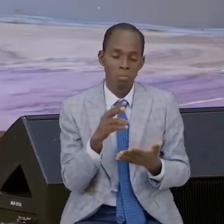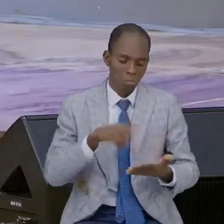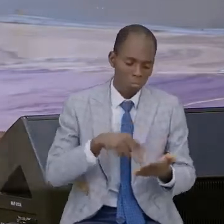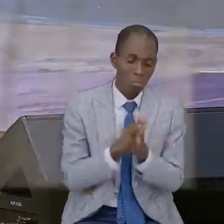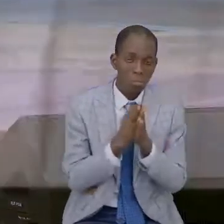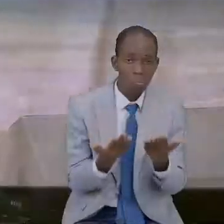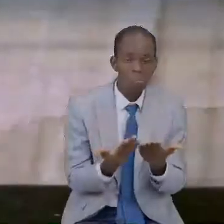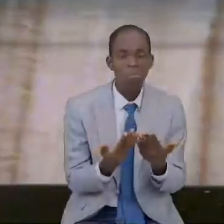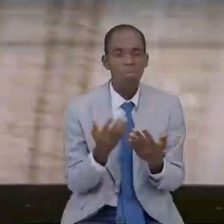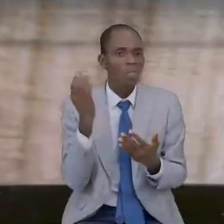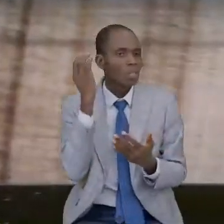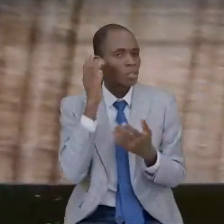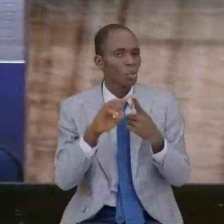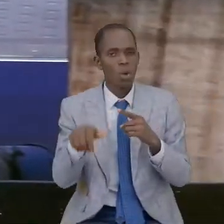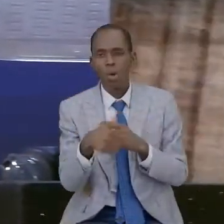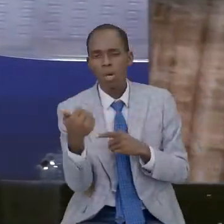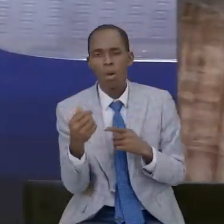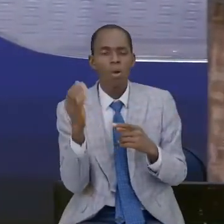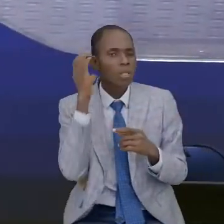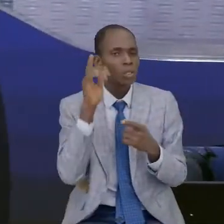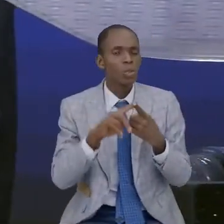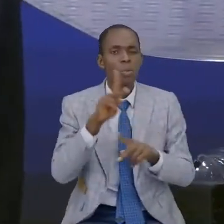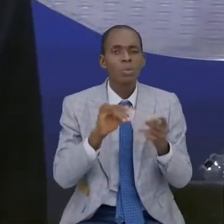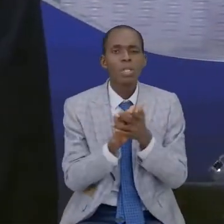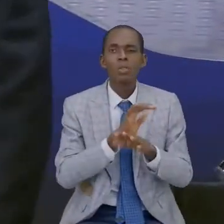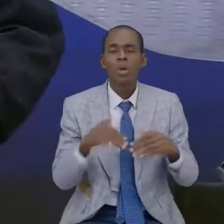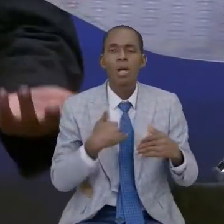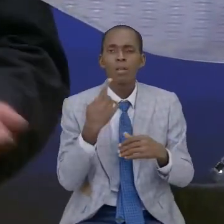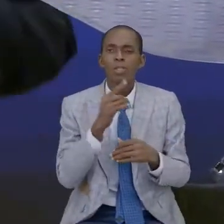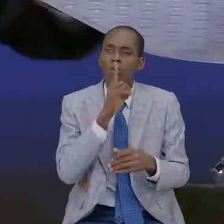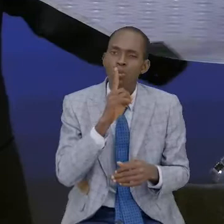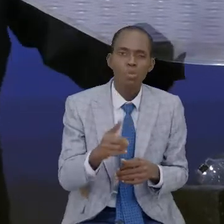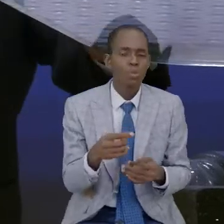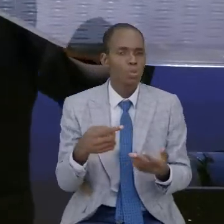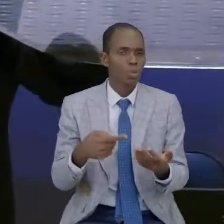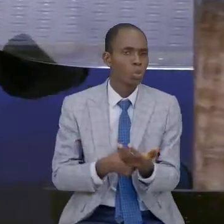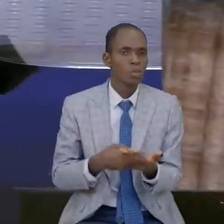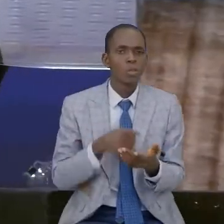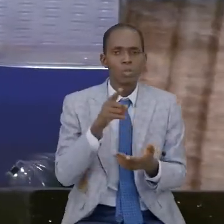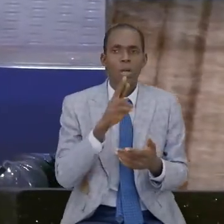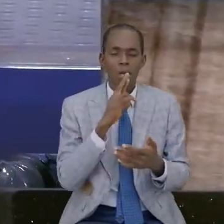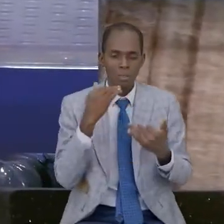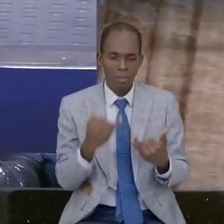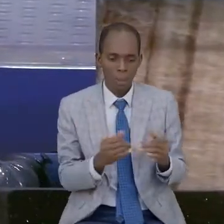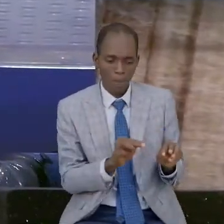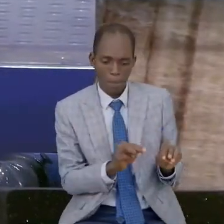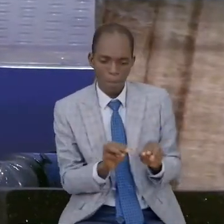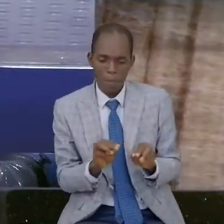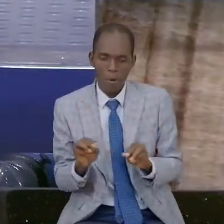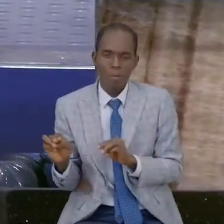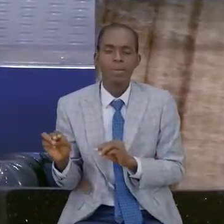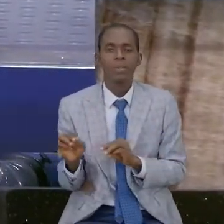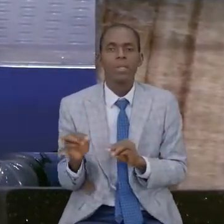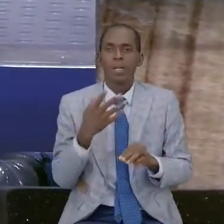to others, maybe listening to people that do not have the real gospel, the full gospel, you have been shaken and you have been